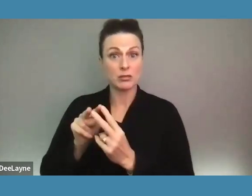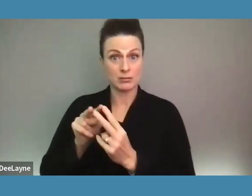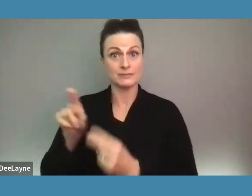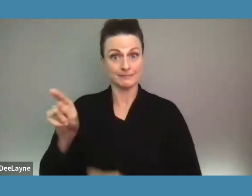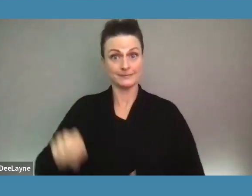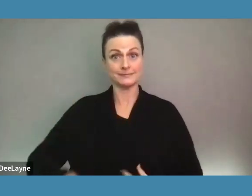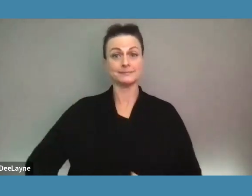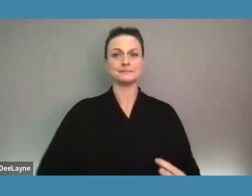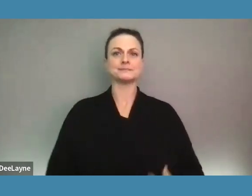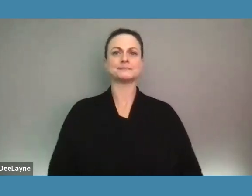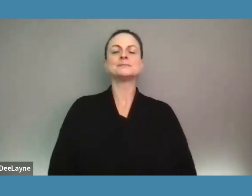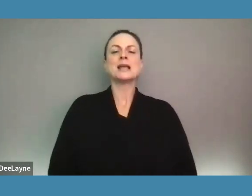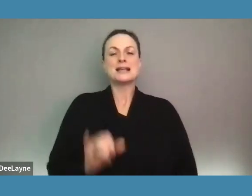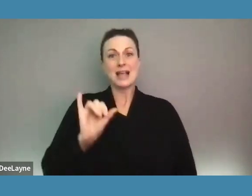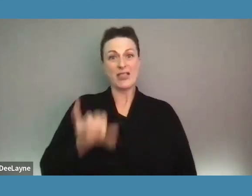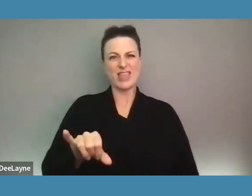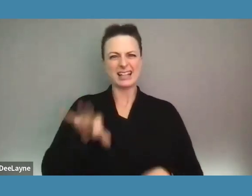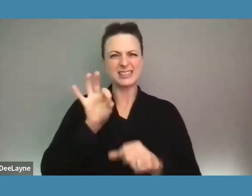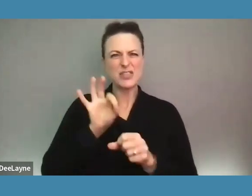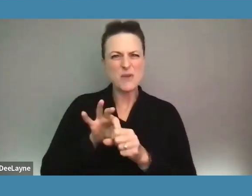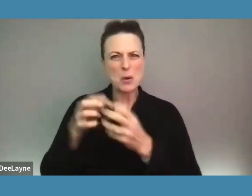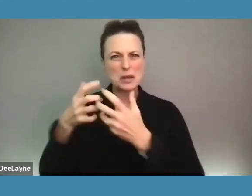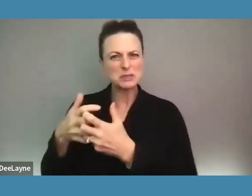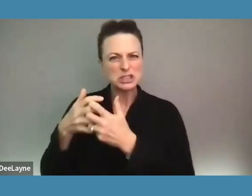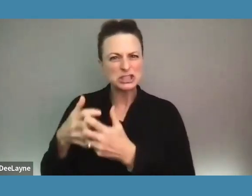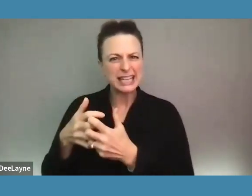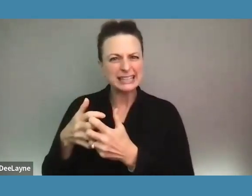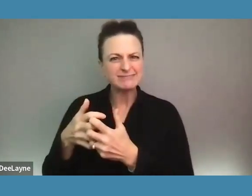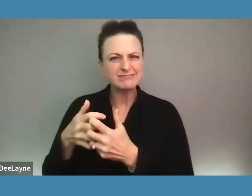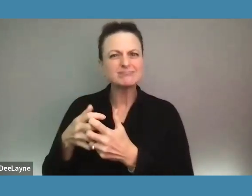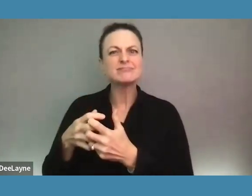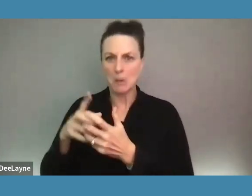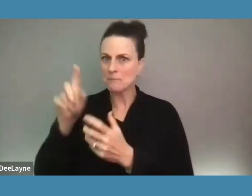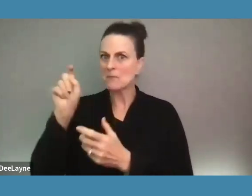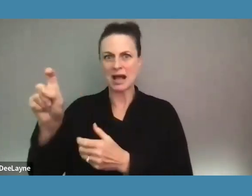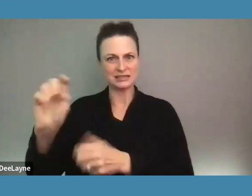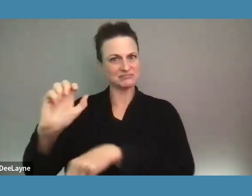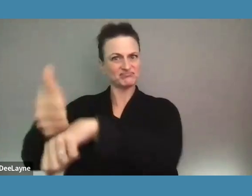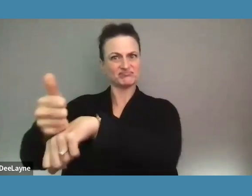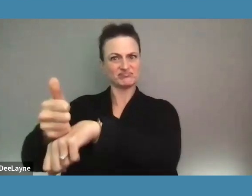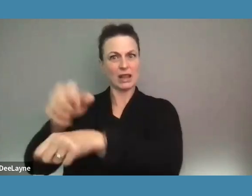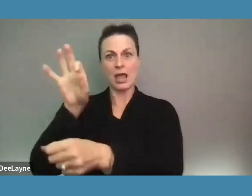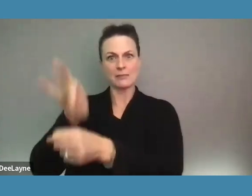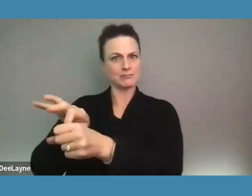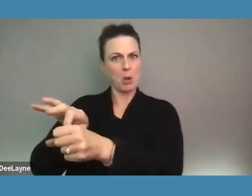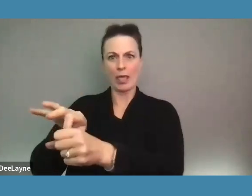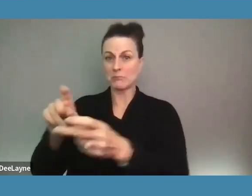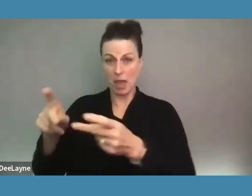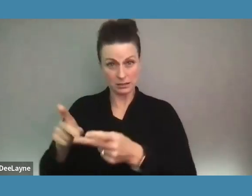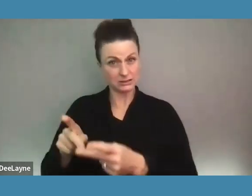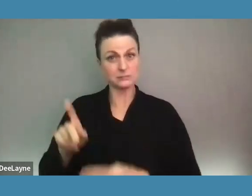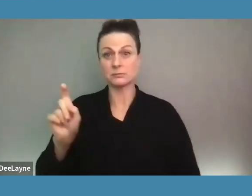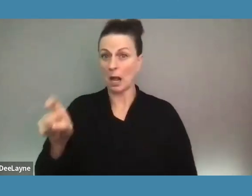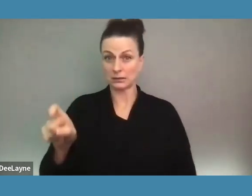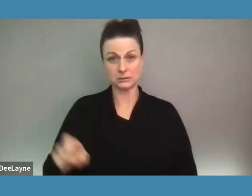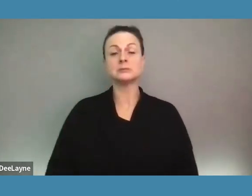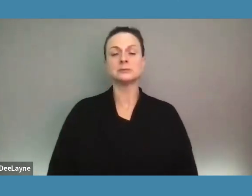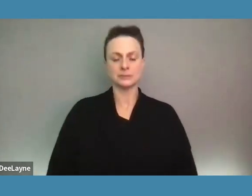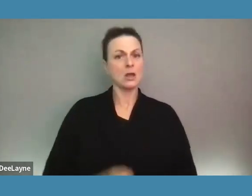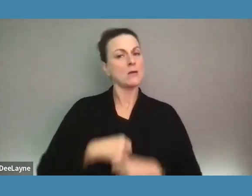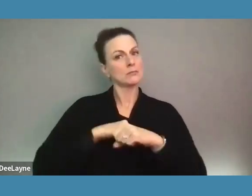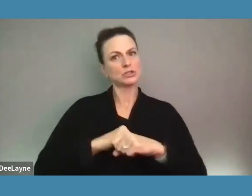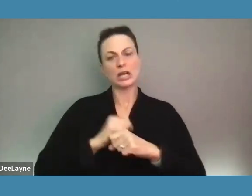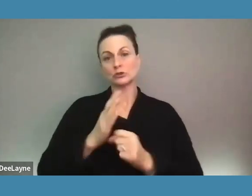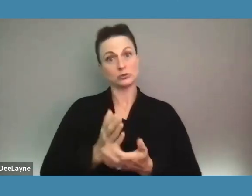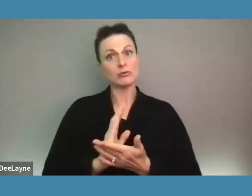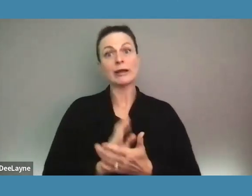So that's where we get the voting machine having to be in the polling places. That's where, that really protects your right,